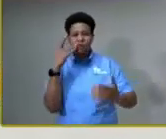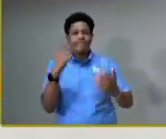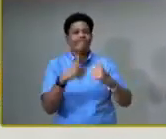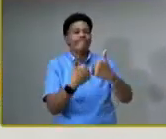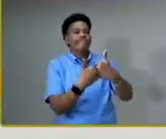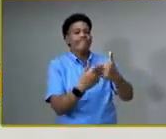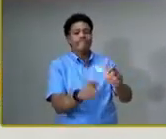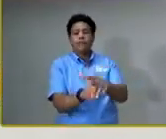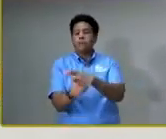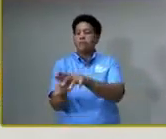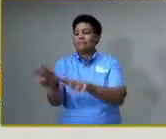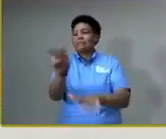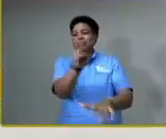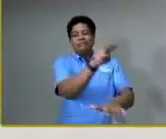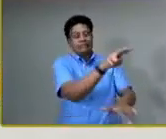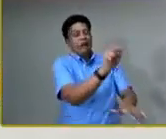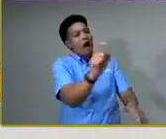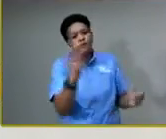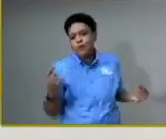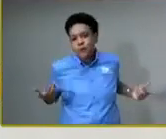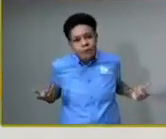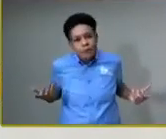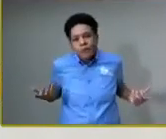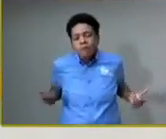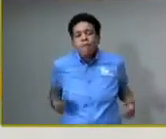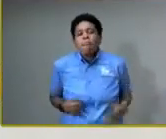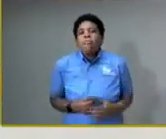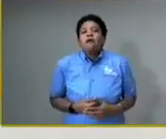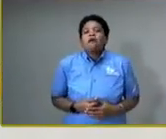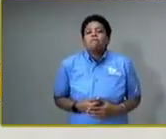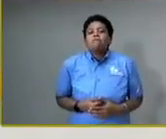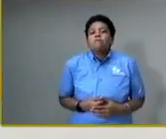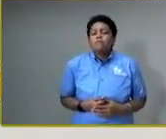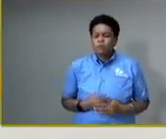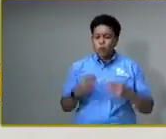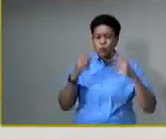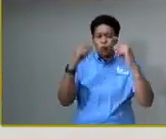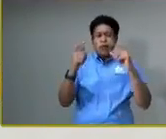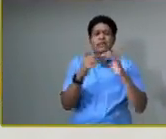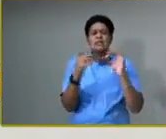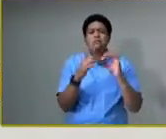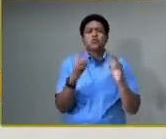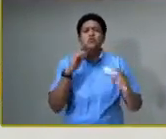challenges that we face. I want to just quickly speak to an issue that has been in the media.